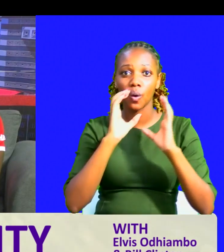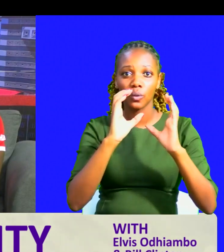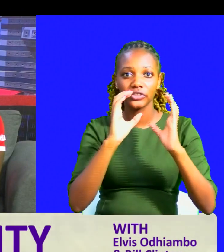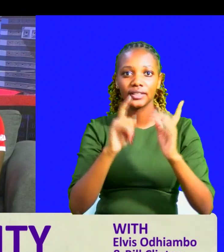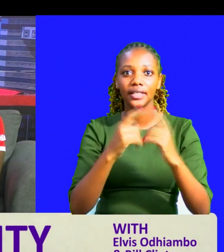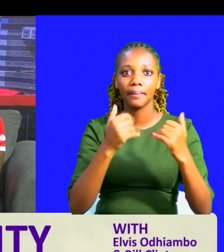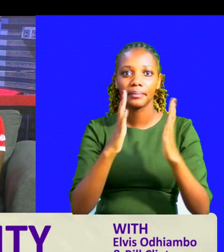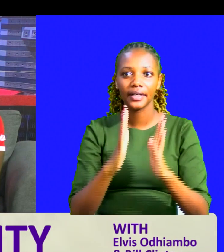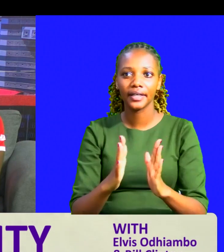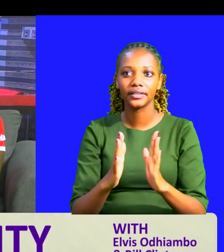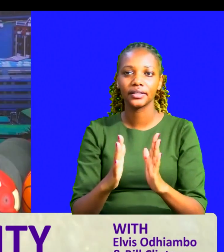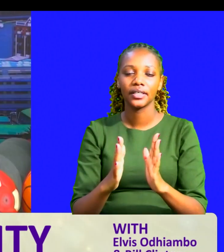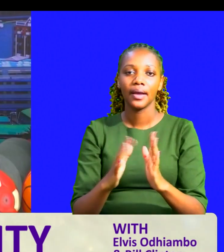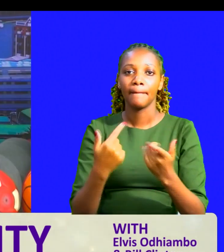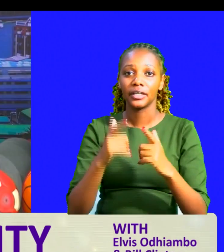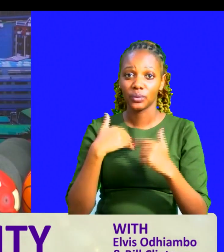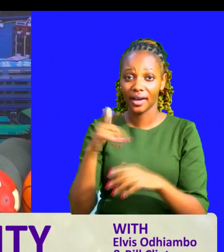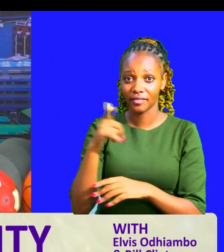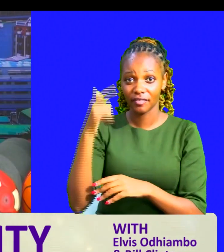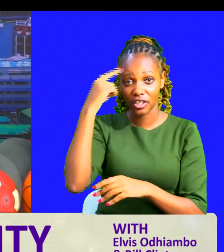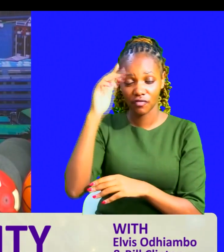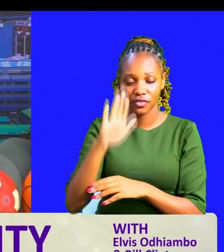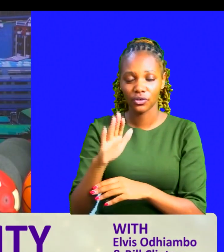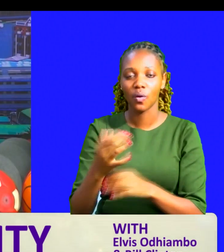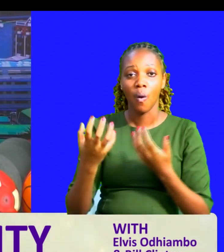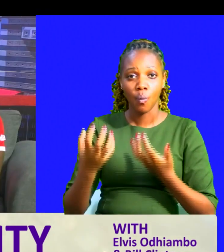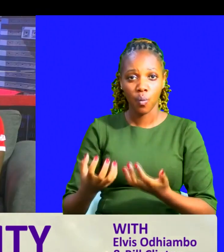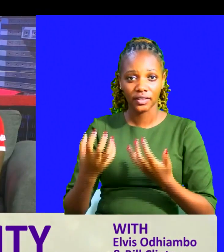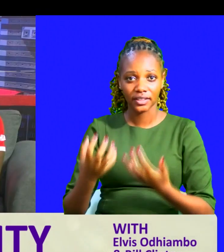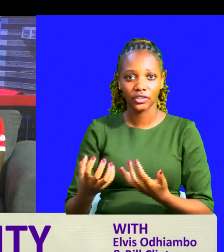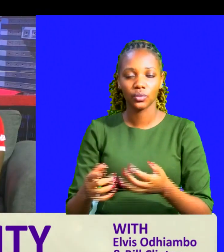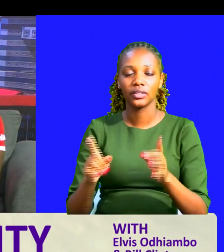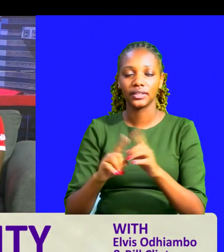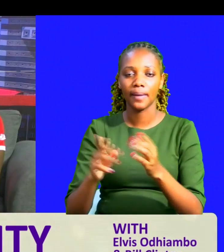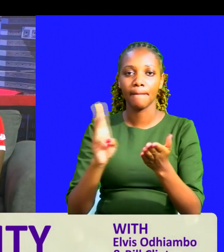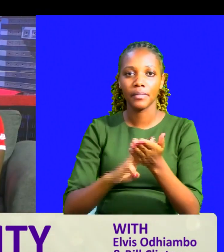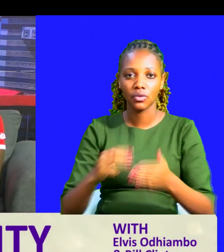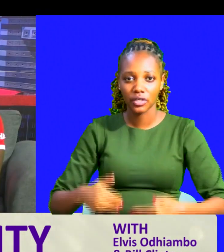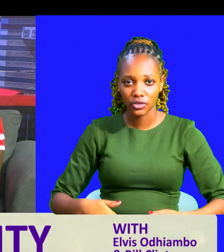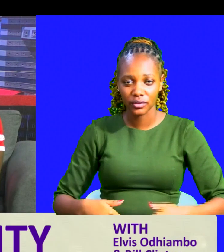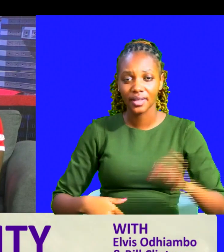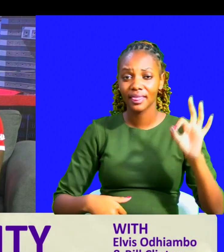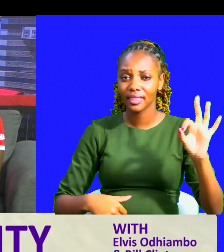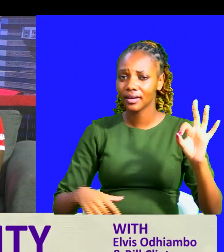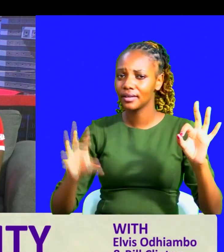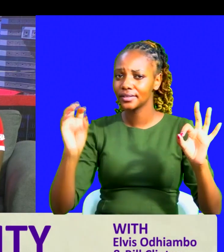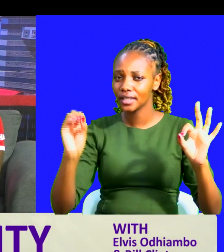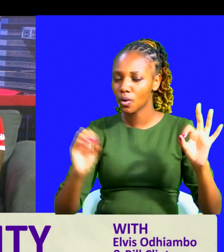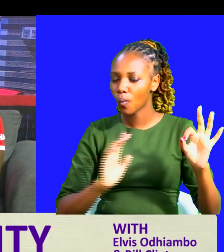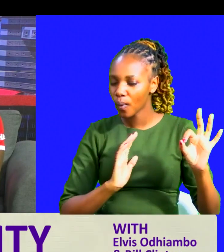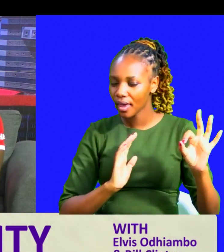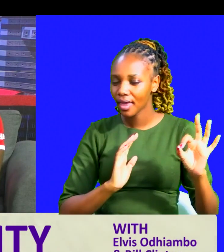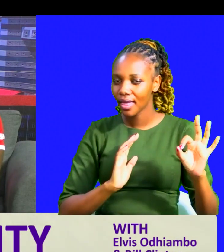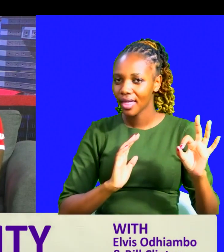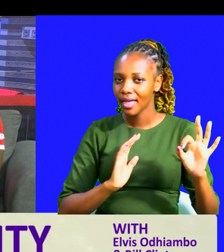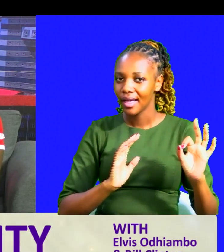in the team. But then again, we have the highlight for you with Wazito FC getting past Migori Youth 3-0. They are beautiful, amazing goals,